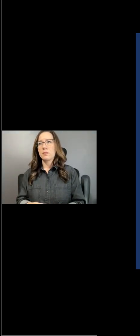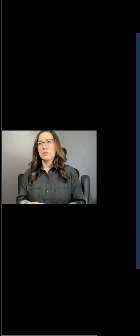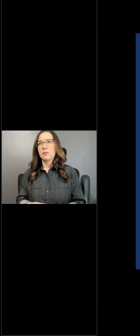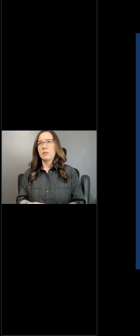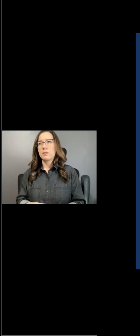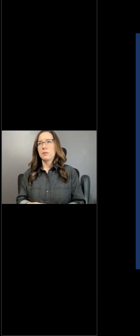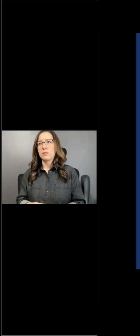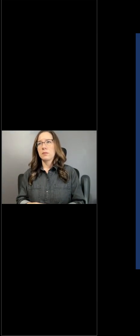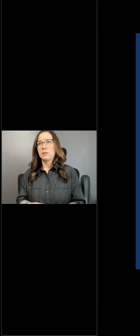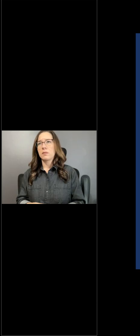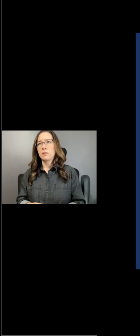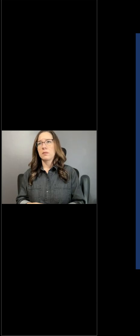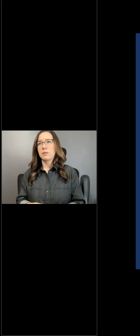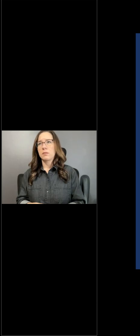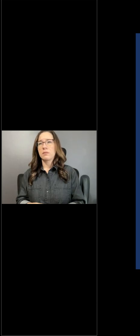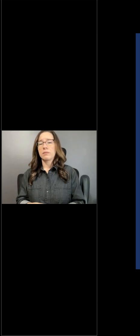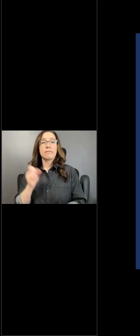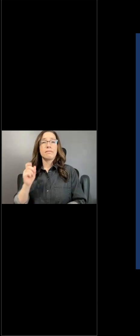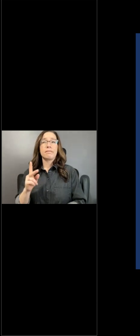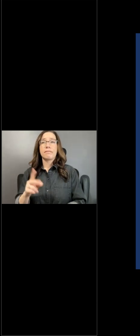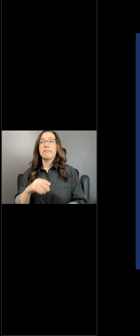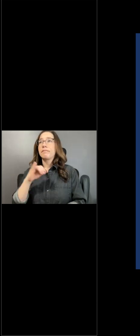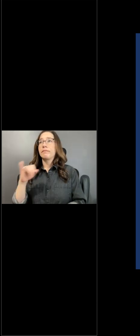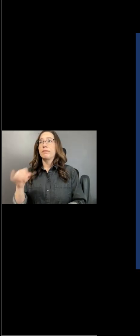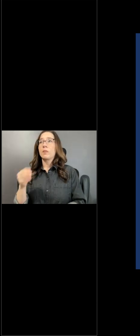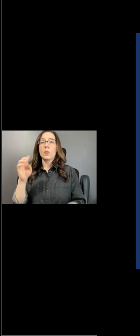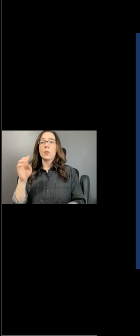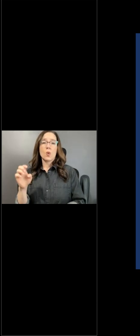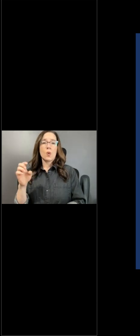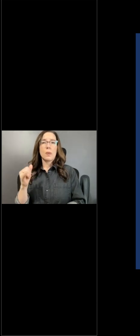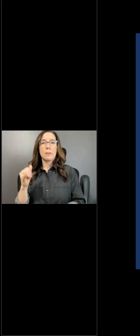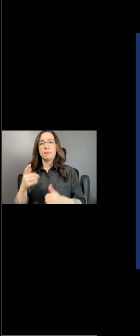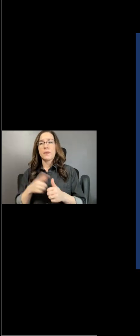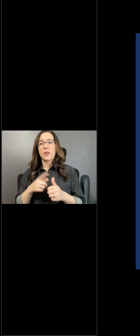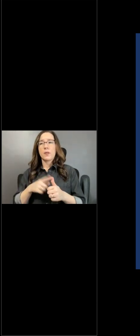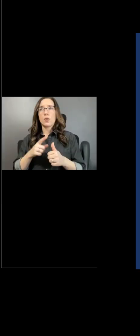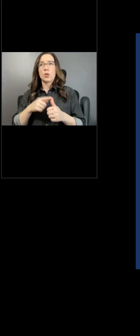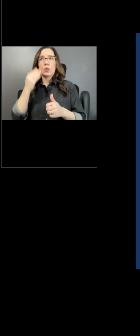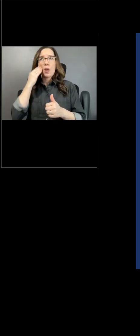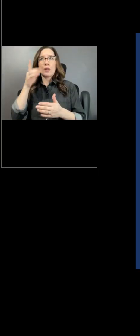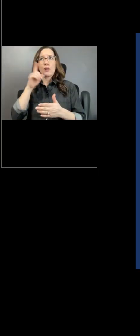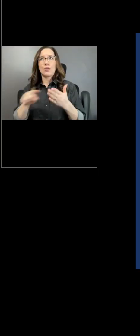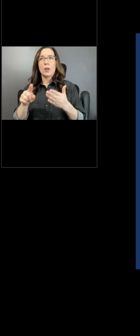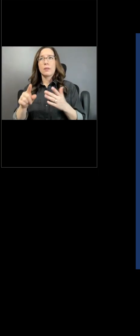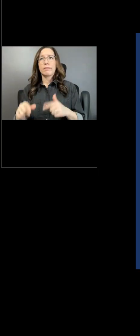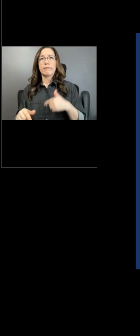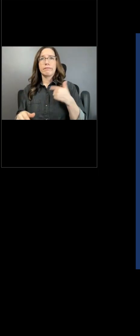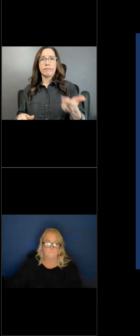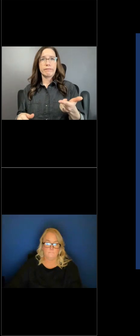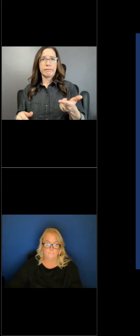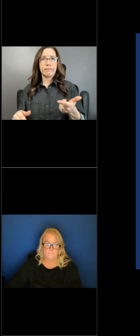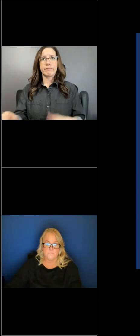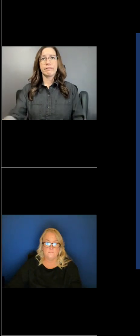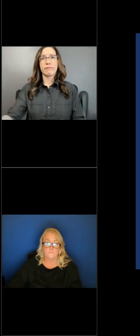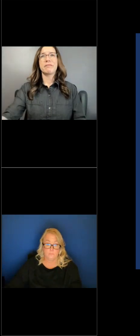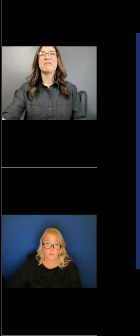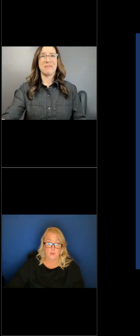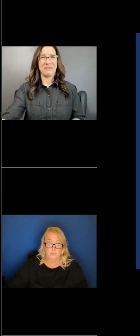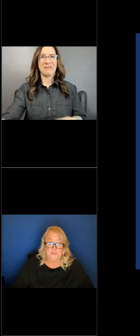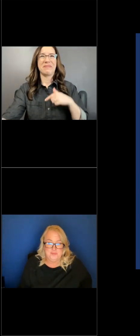All right, Joe, that brings us to our first knowledge check, so I'm going to send it over to you. Thank you,